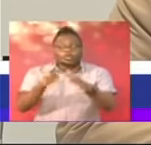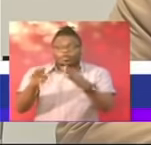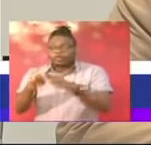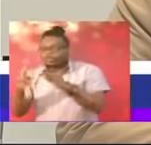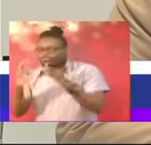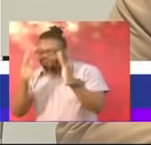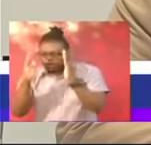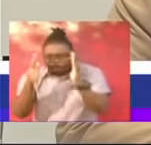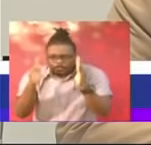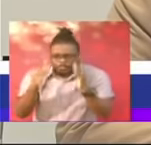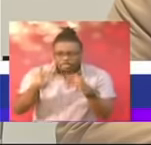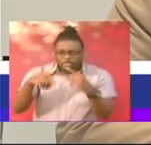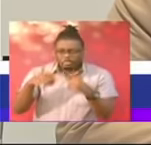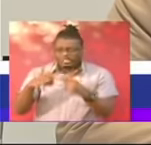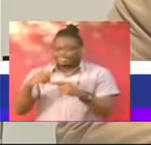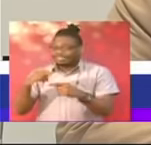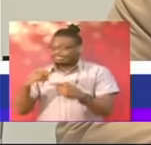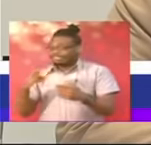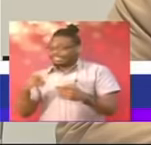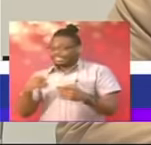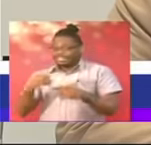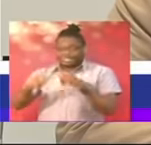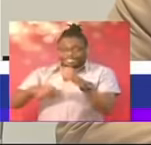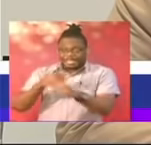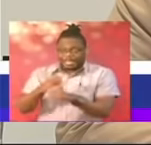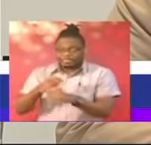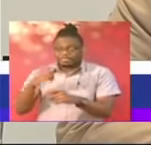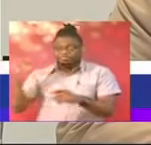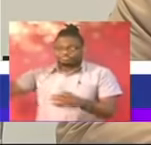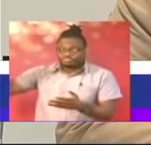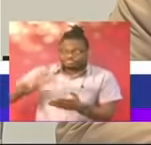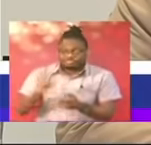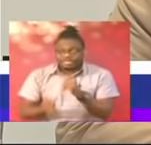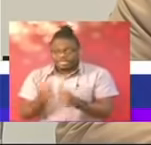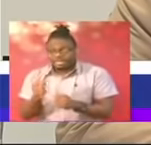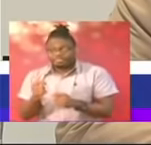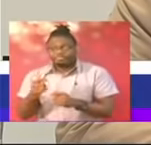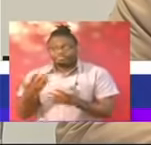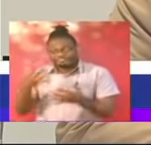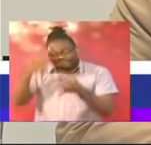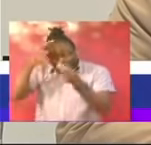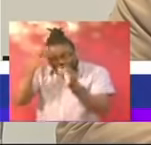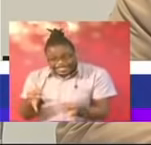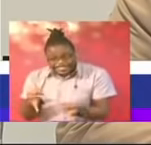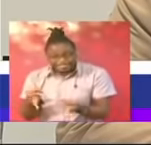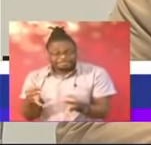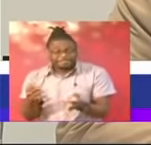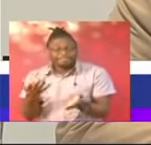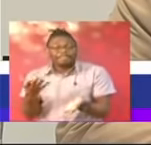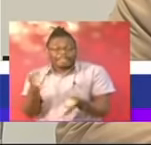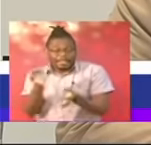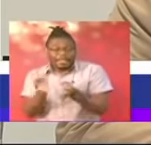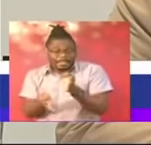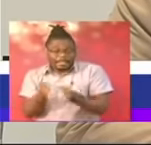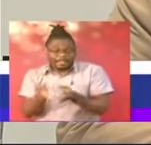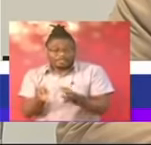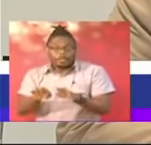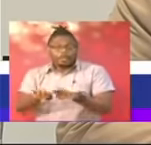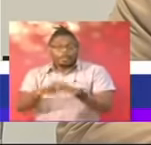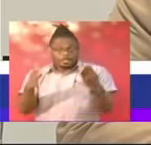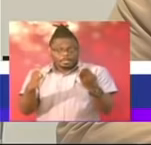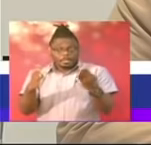factored into additional decisions being made moving forward. So it will be preemptive to speak about what anything would mean in terms of opening up